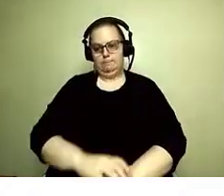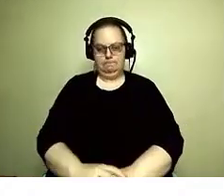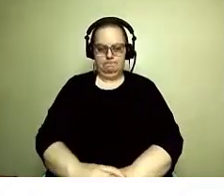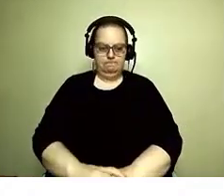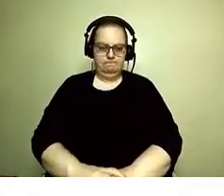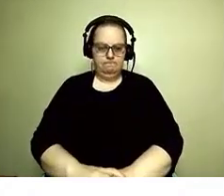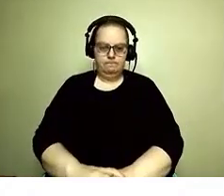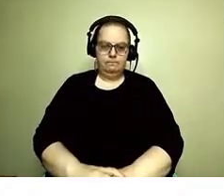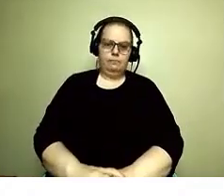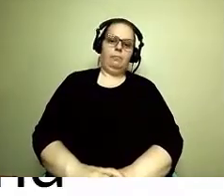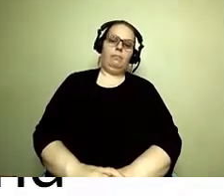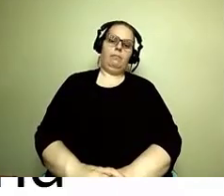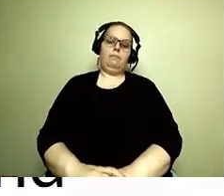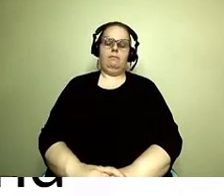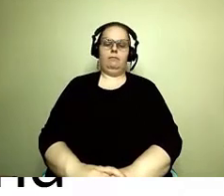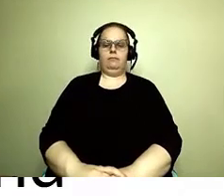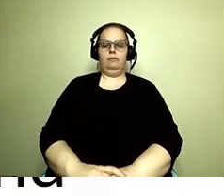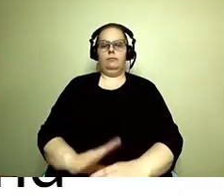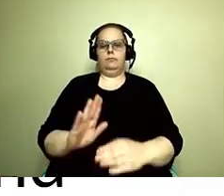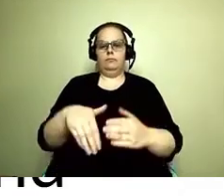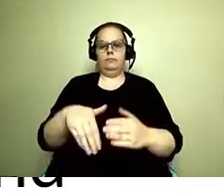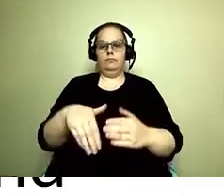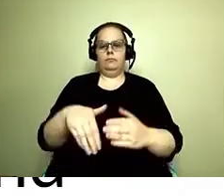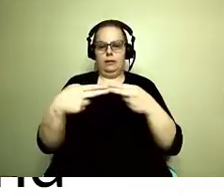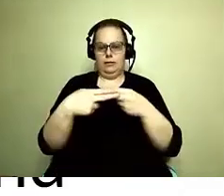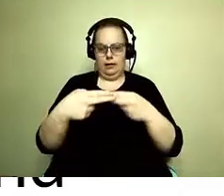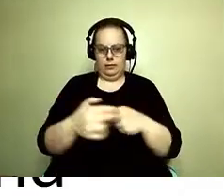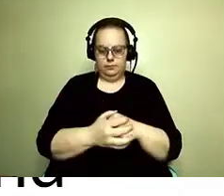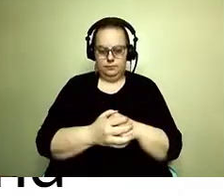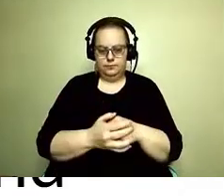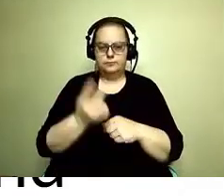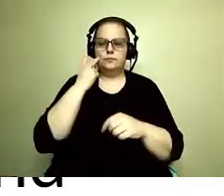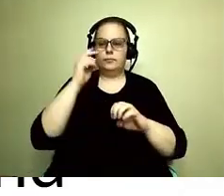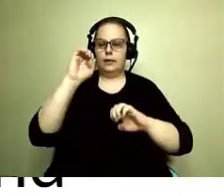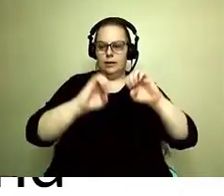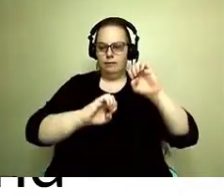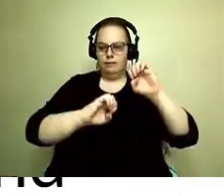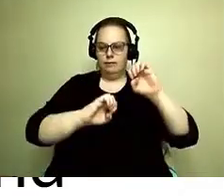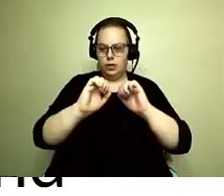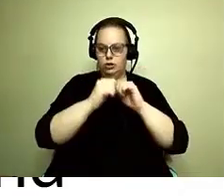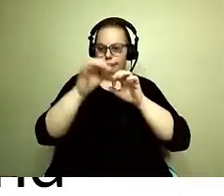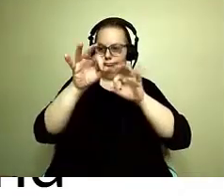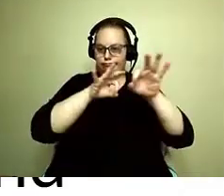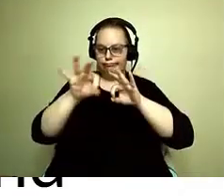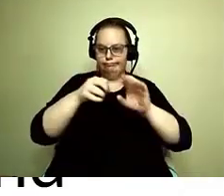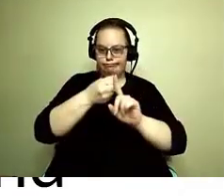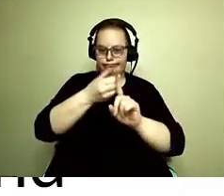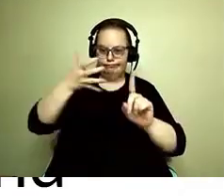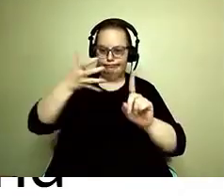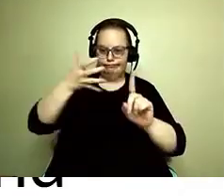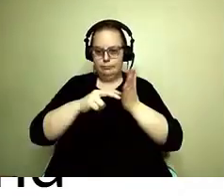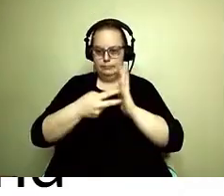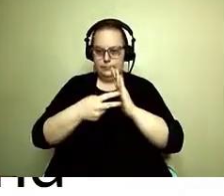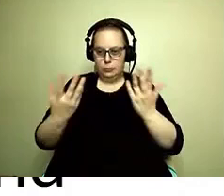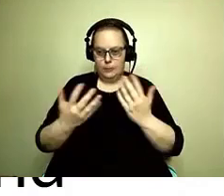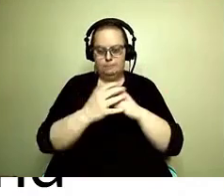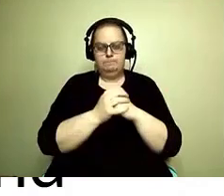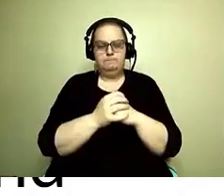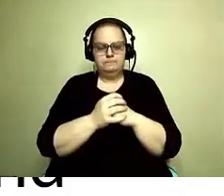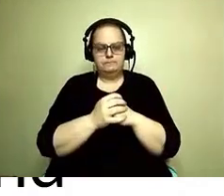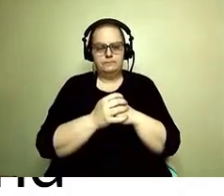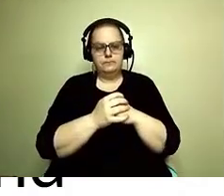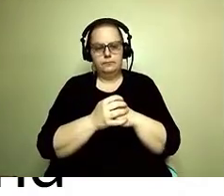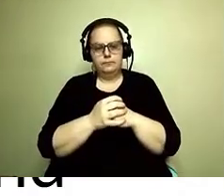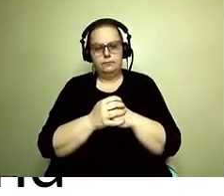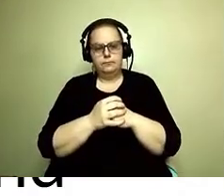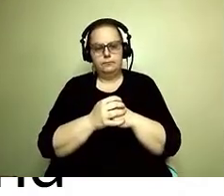And then with the next slide, you can see how evaluation is identified. And it's identified